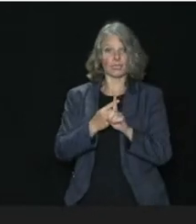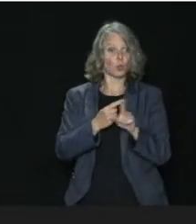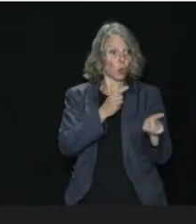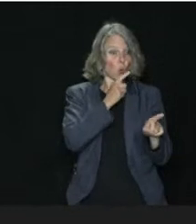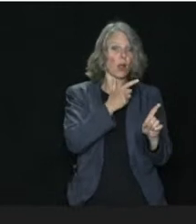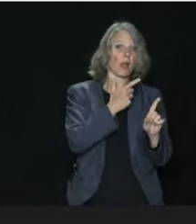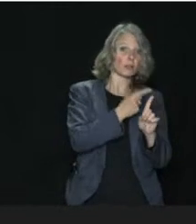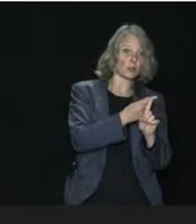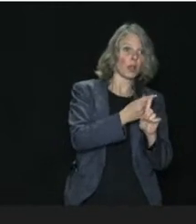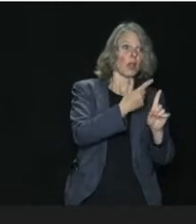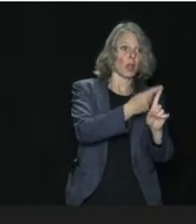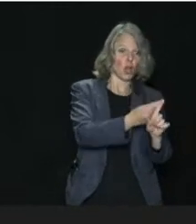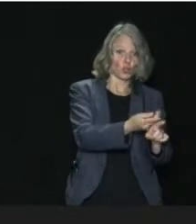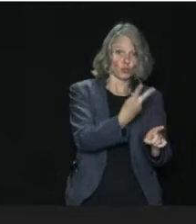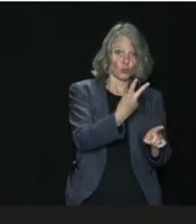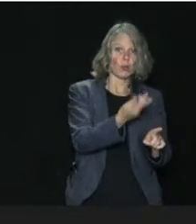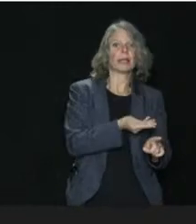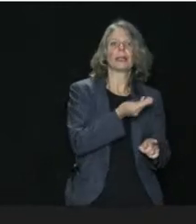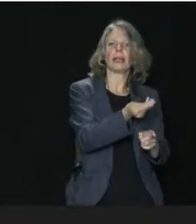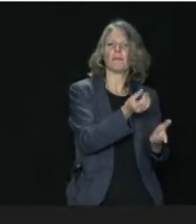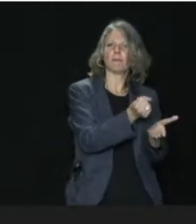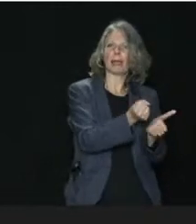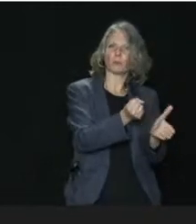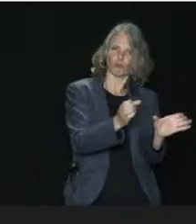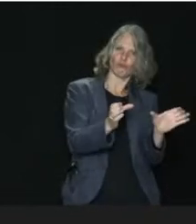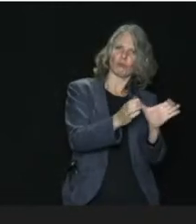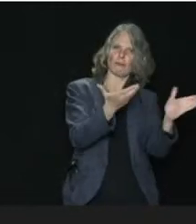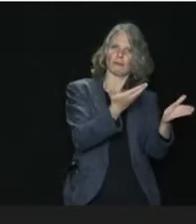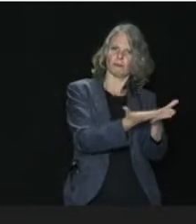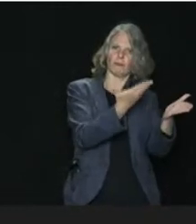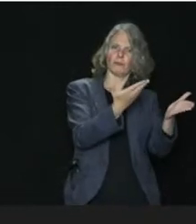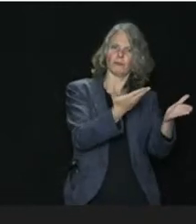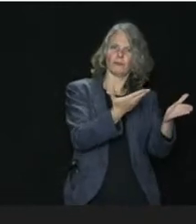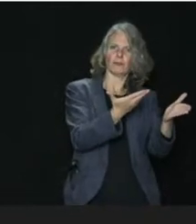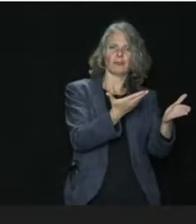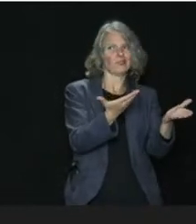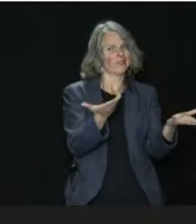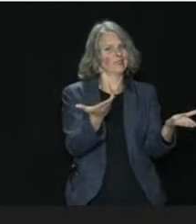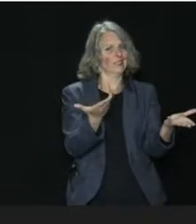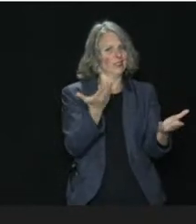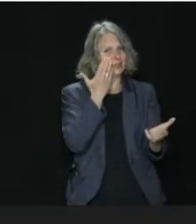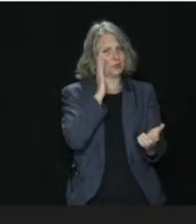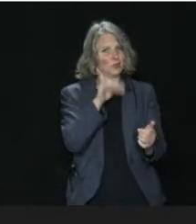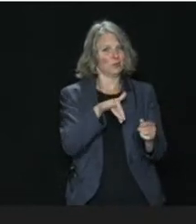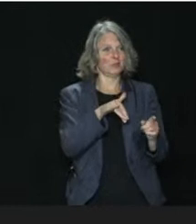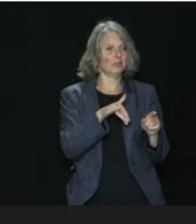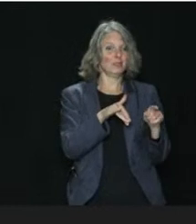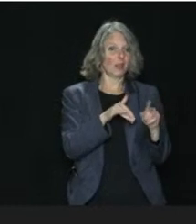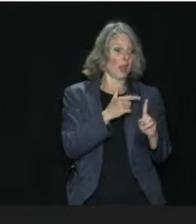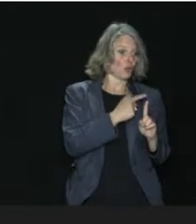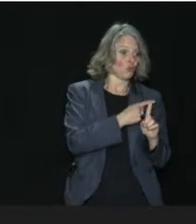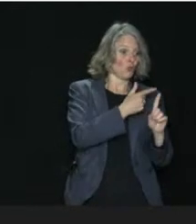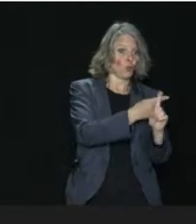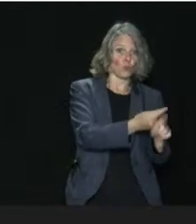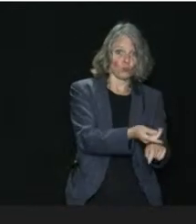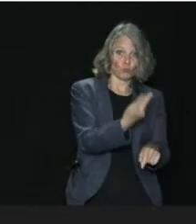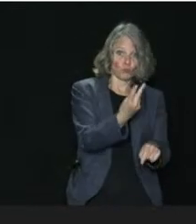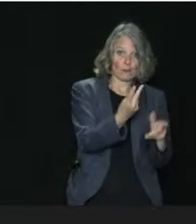one or two doses, even on the at a technical level, we know that after having had two